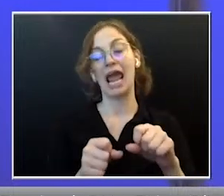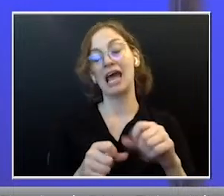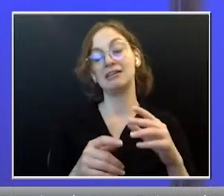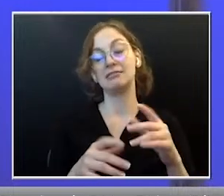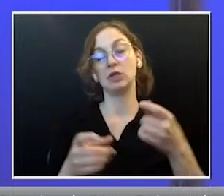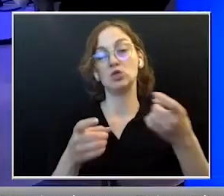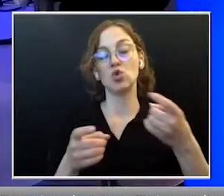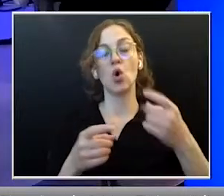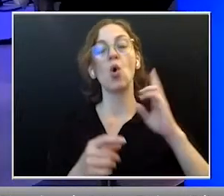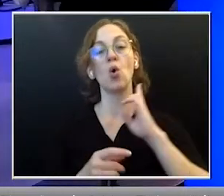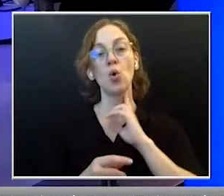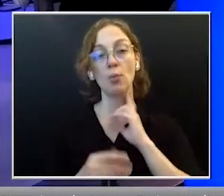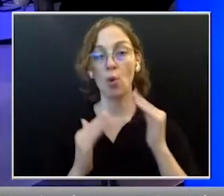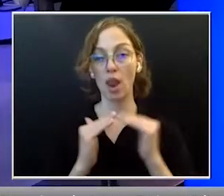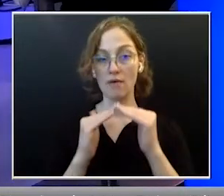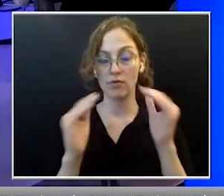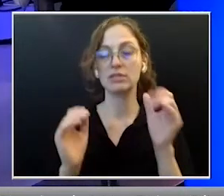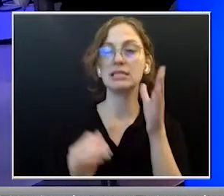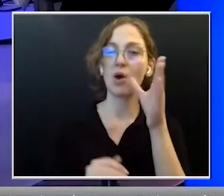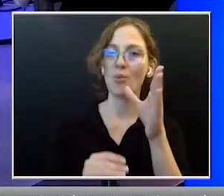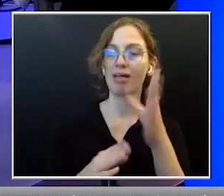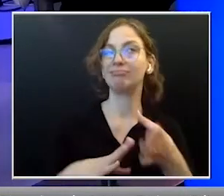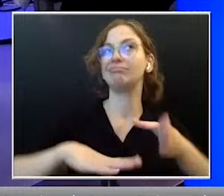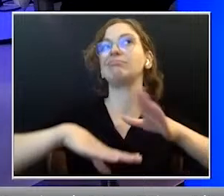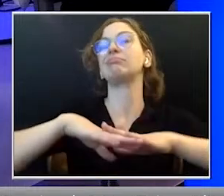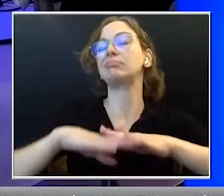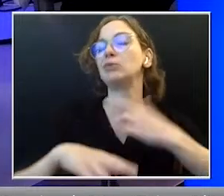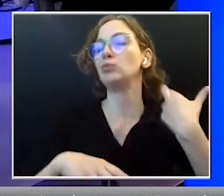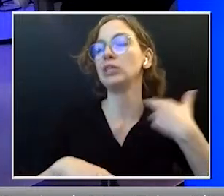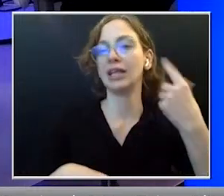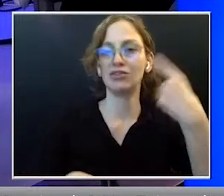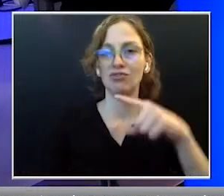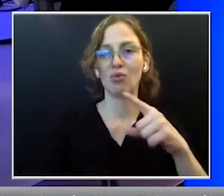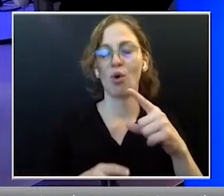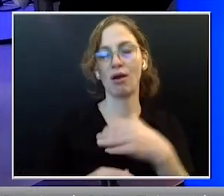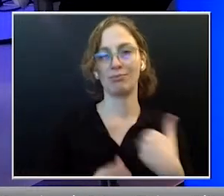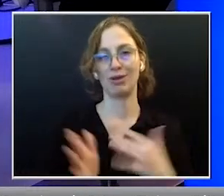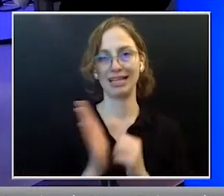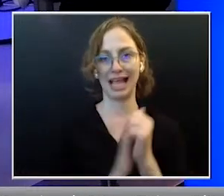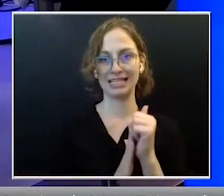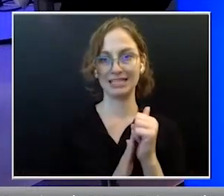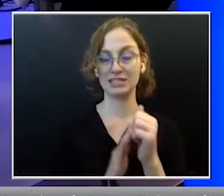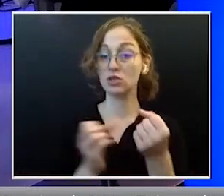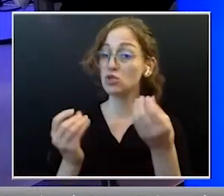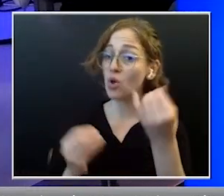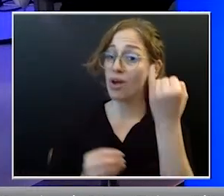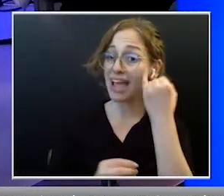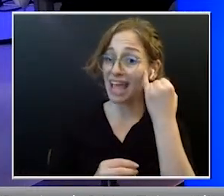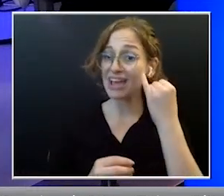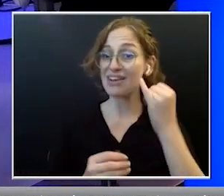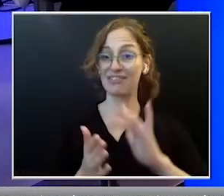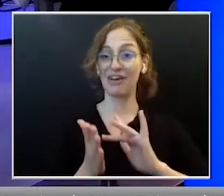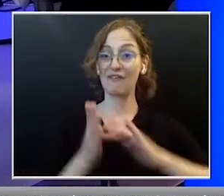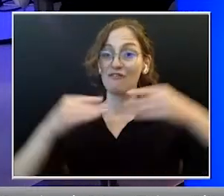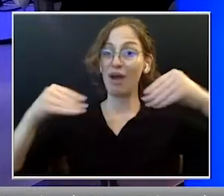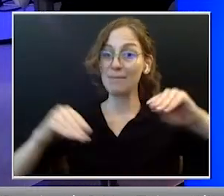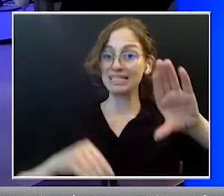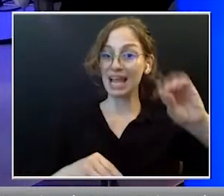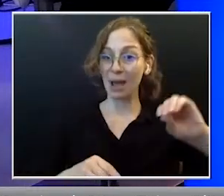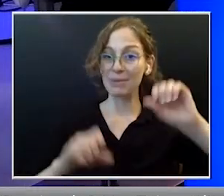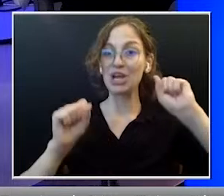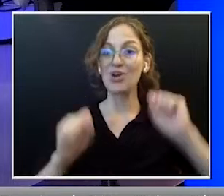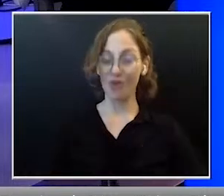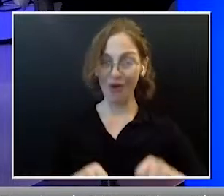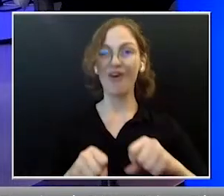cancer. So if like a pharmaceutical company could put that in a pill and prescribe it and make money, there would probably be more studies from it. And it